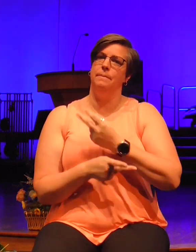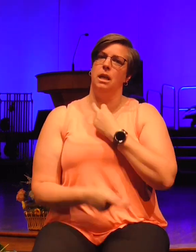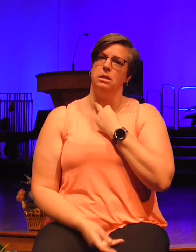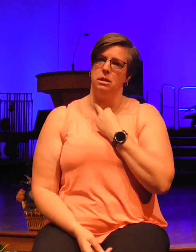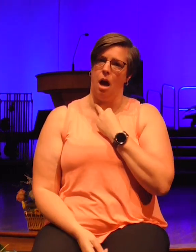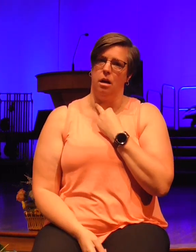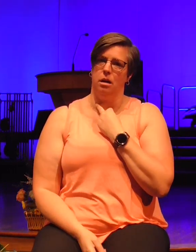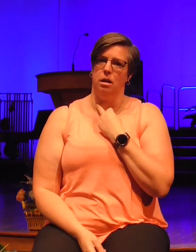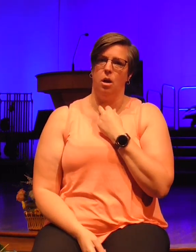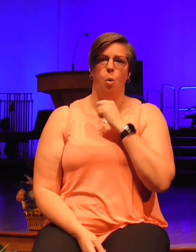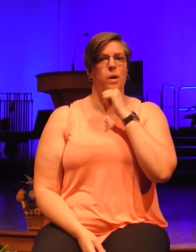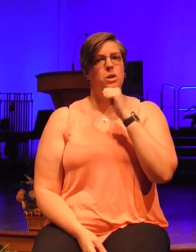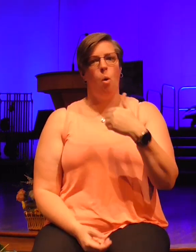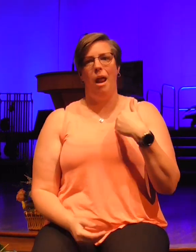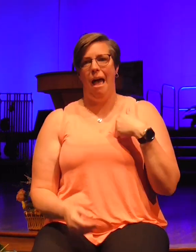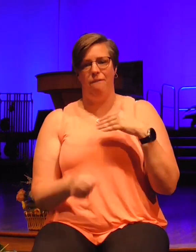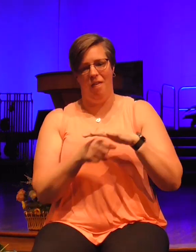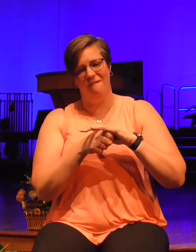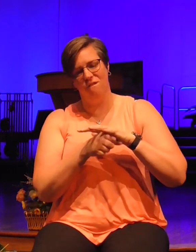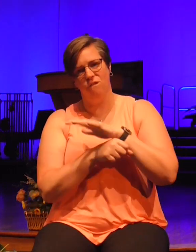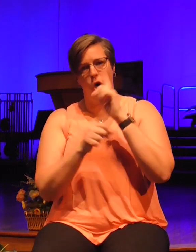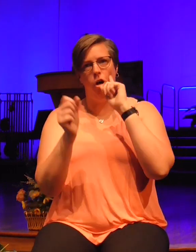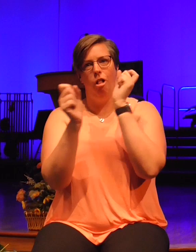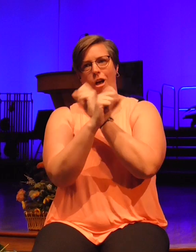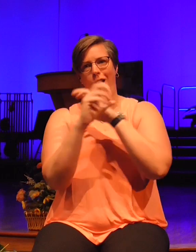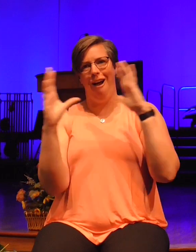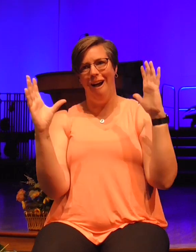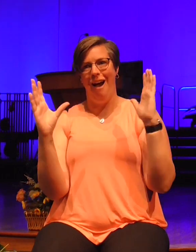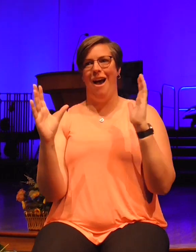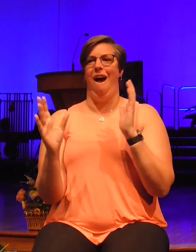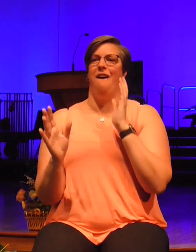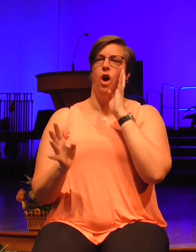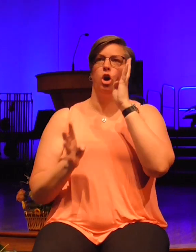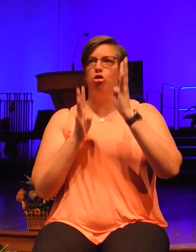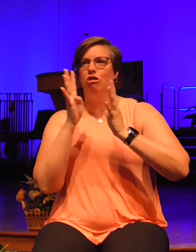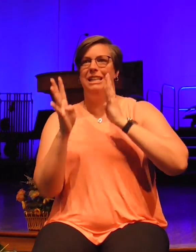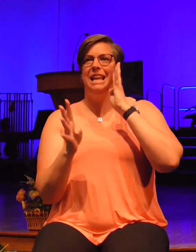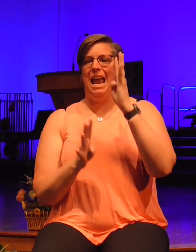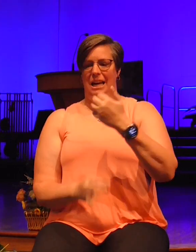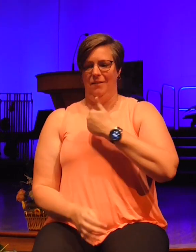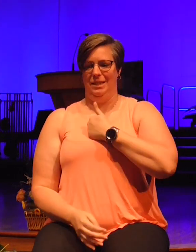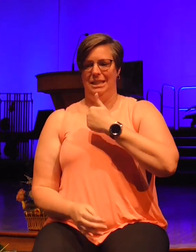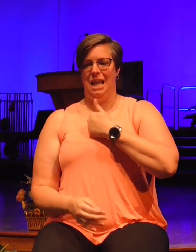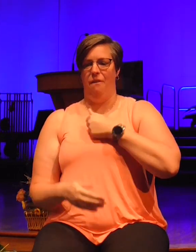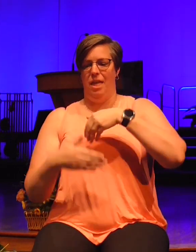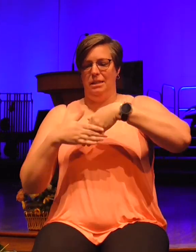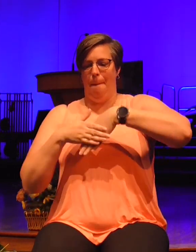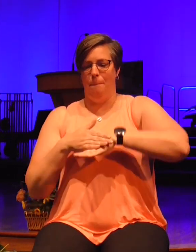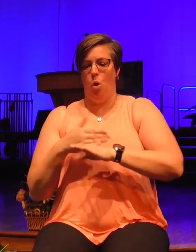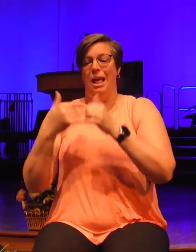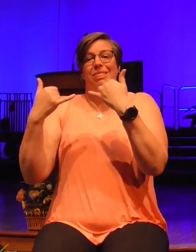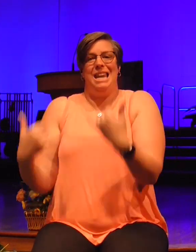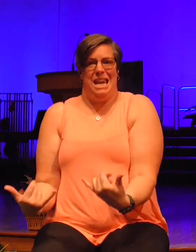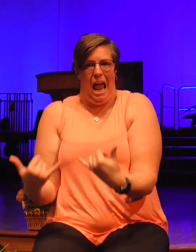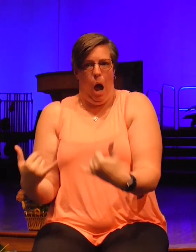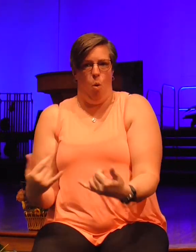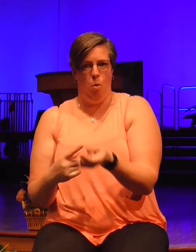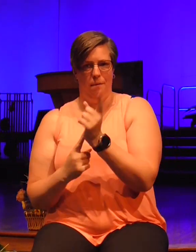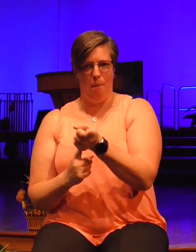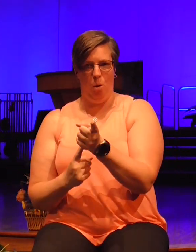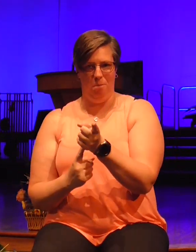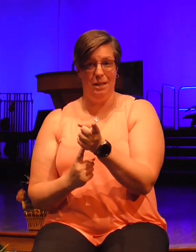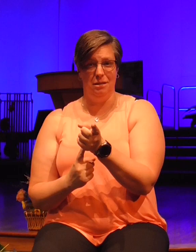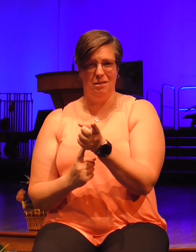don't have the full measure of our creative self that is born in the now moment, the person we are